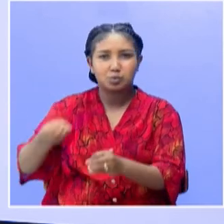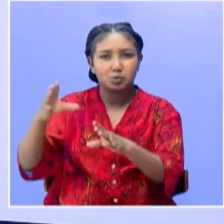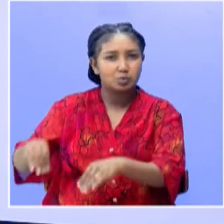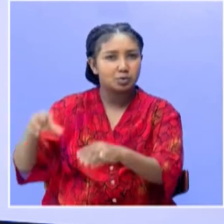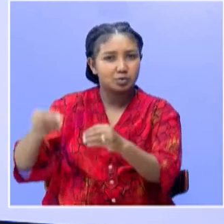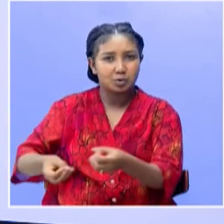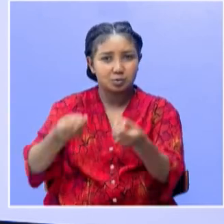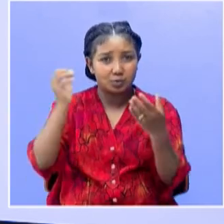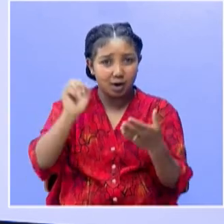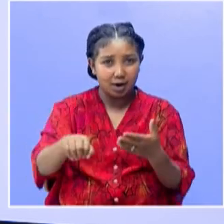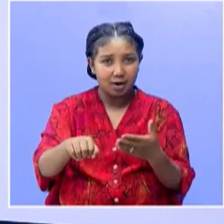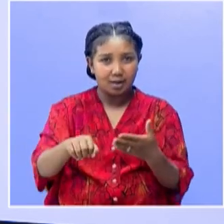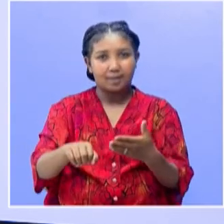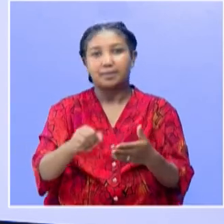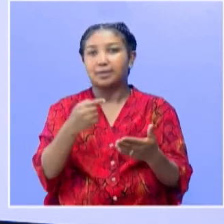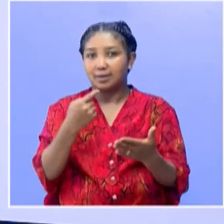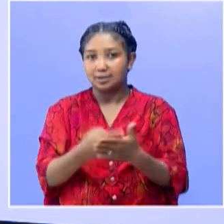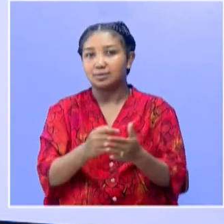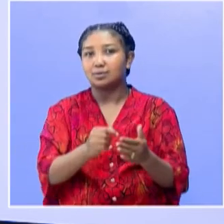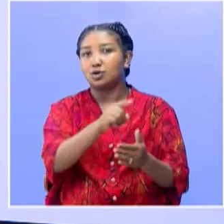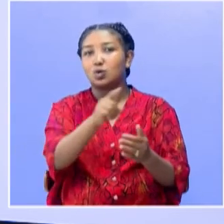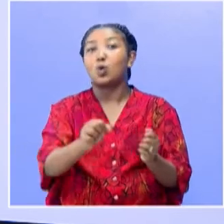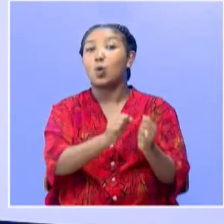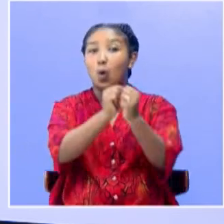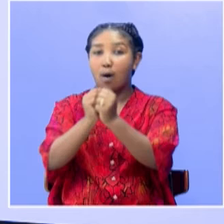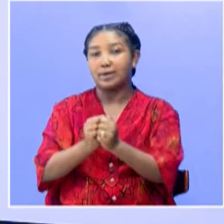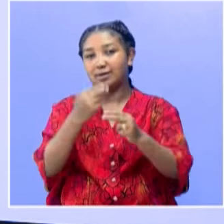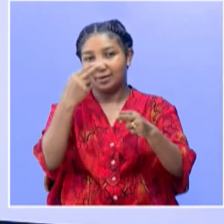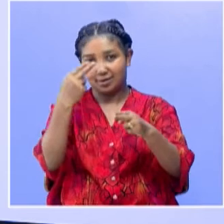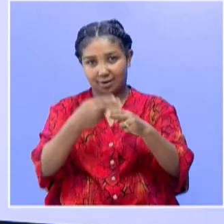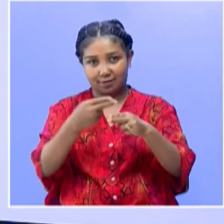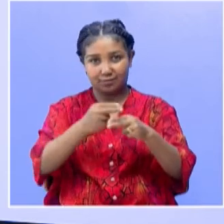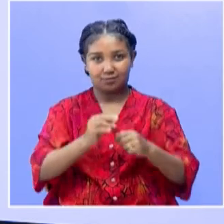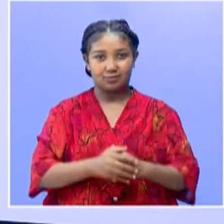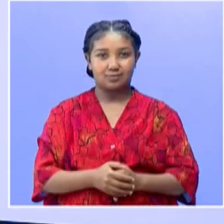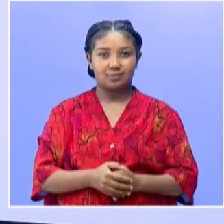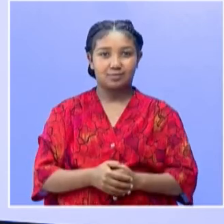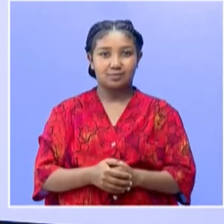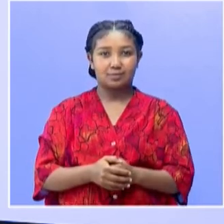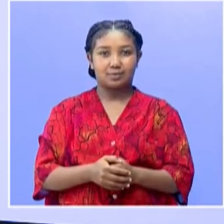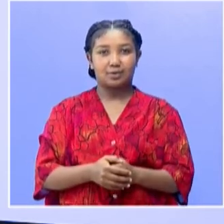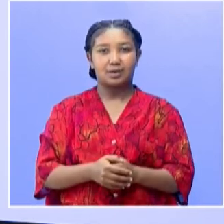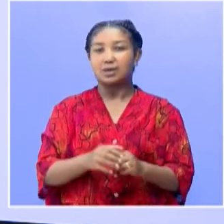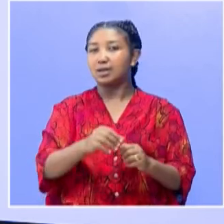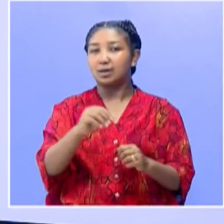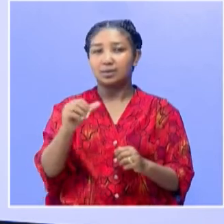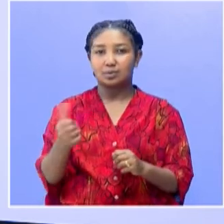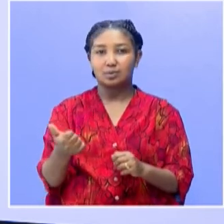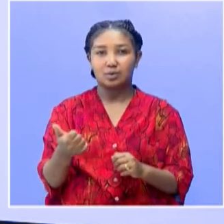you. Yeah? That is your common noun. Yes? How